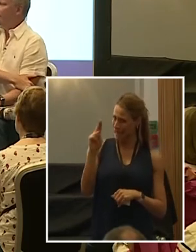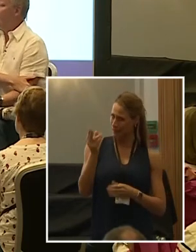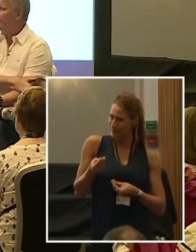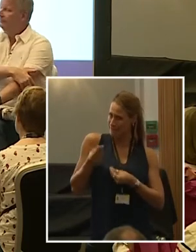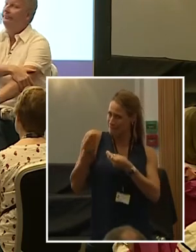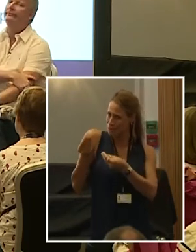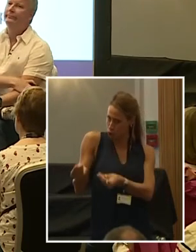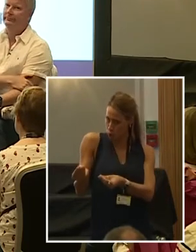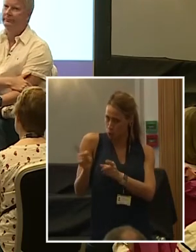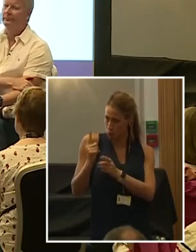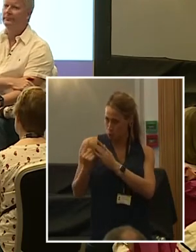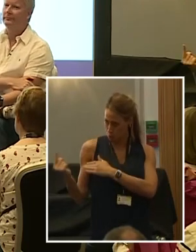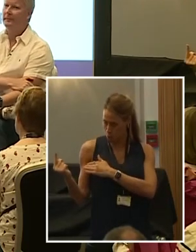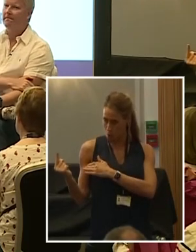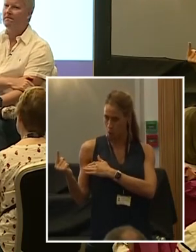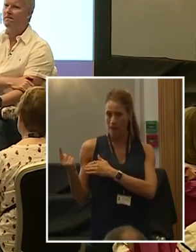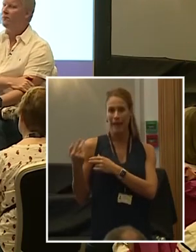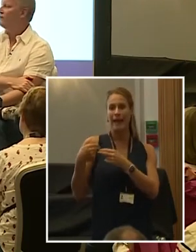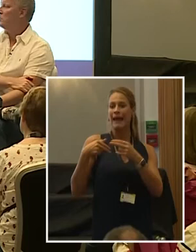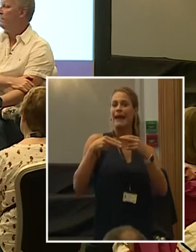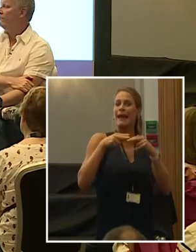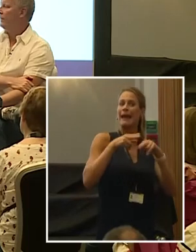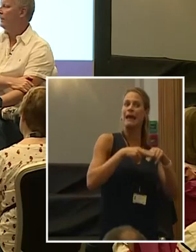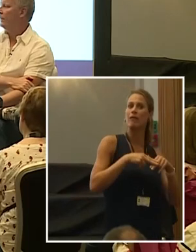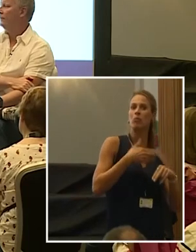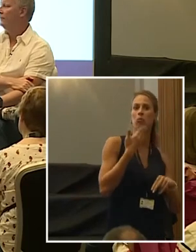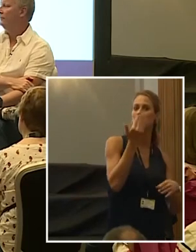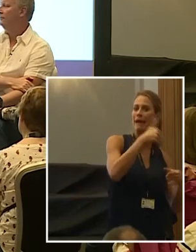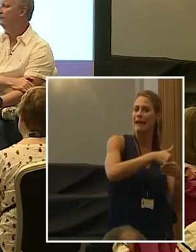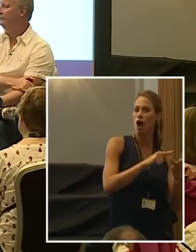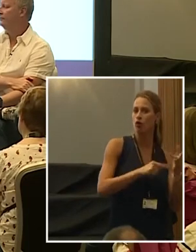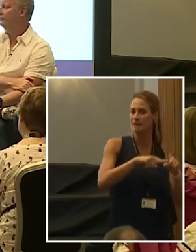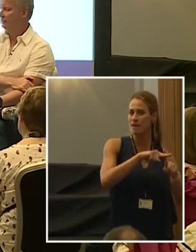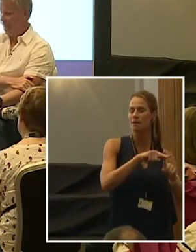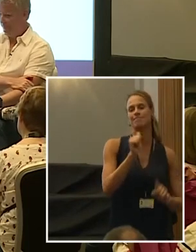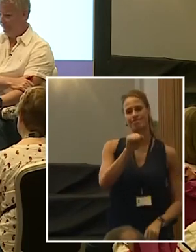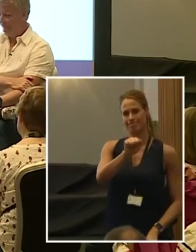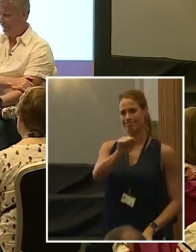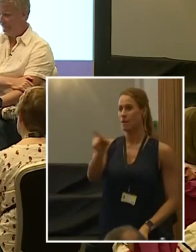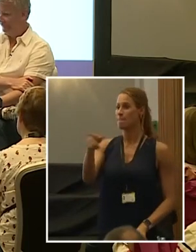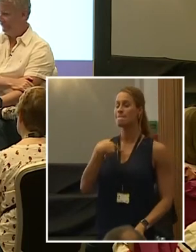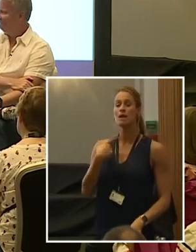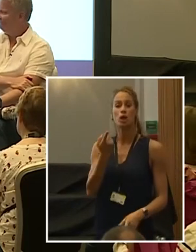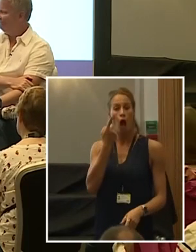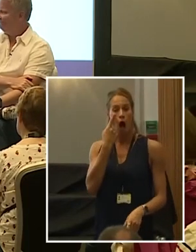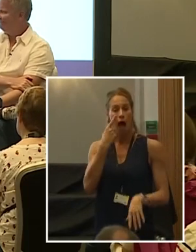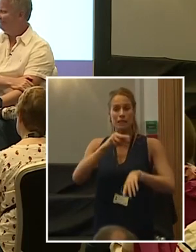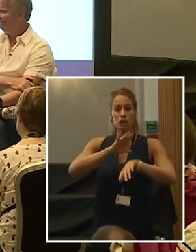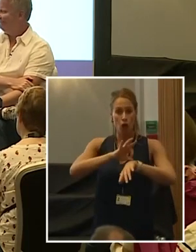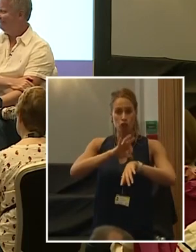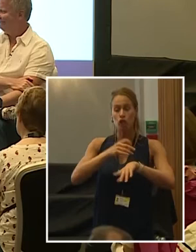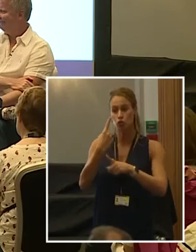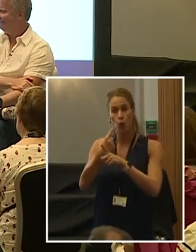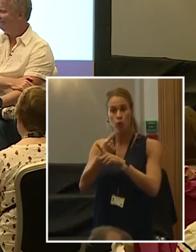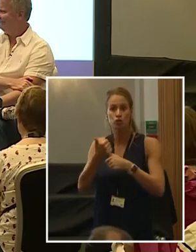Definitely, yes. Okay, so that probably applies to other centres as well, but do speak to your ophthalmologist. David, what were your